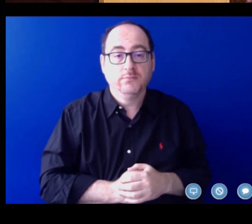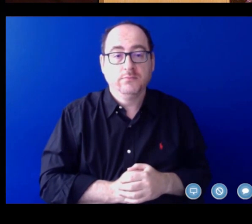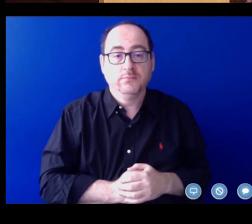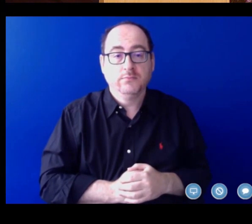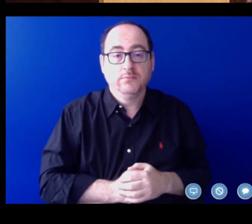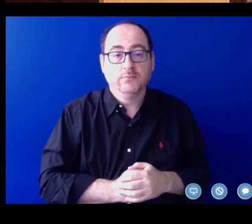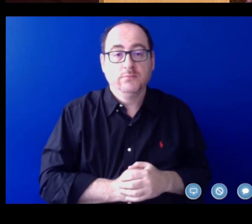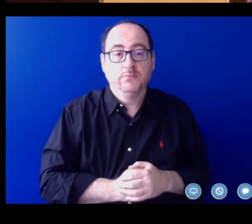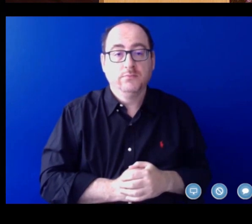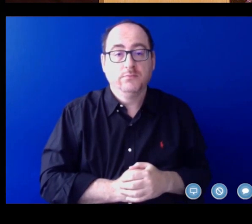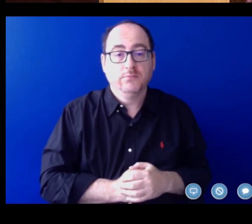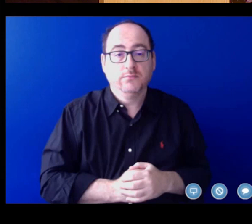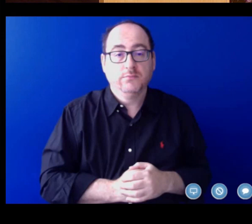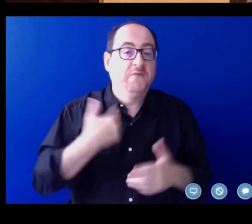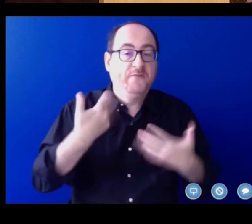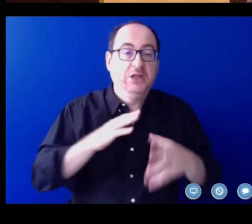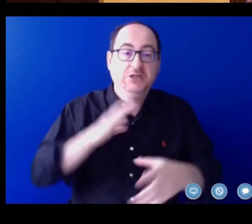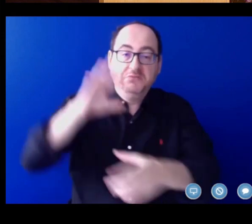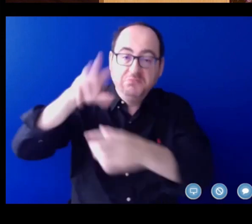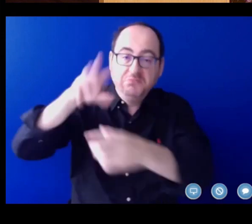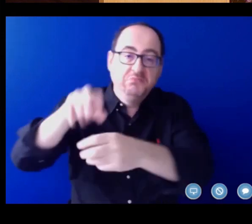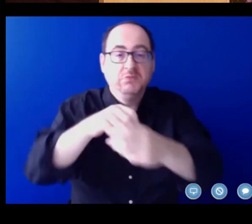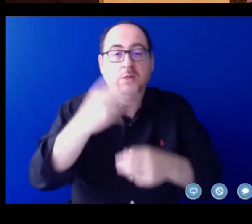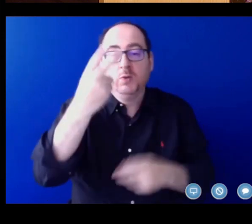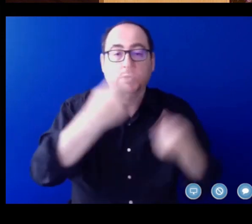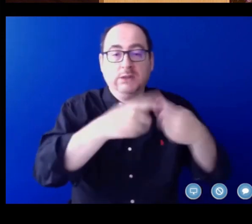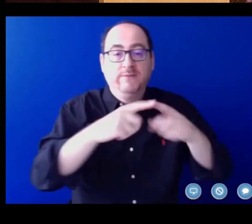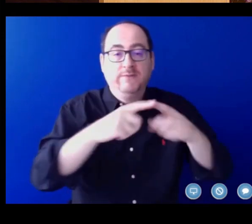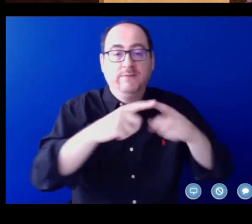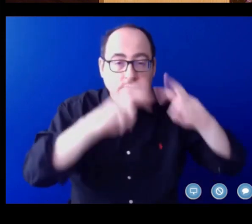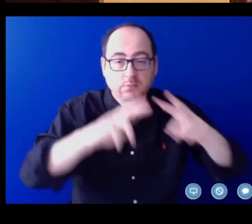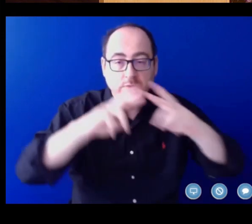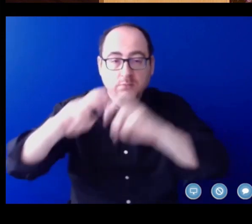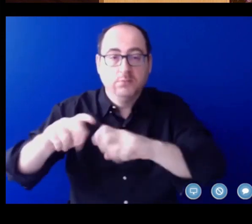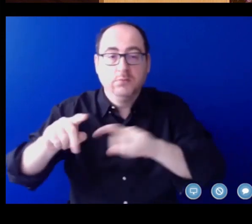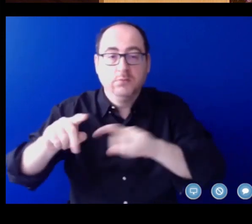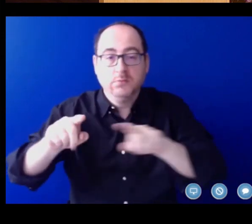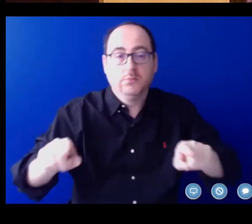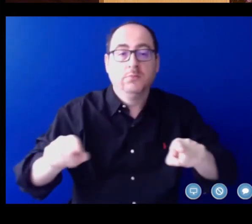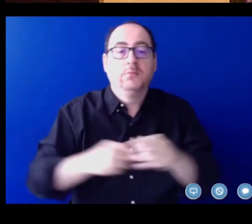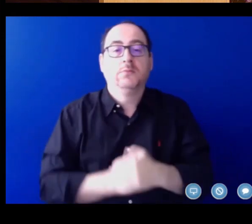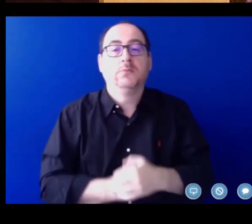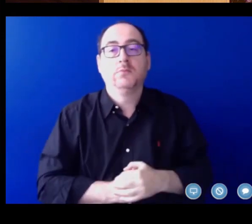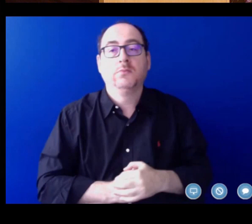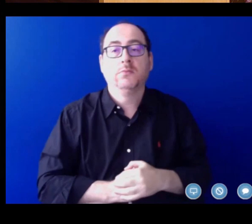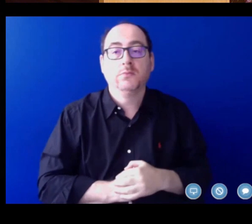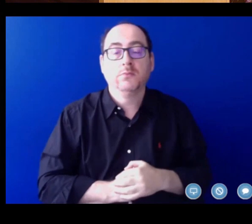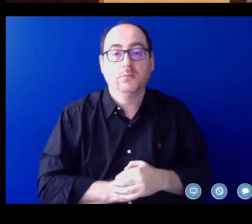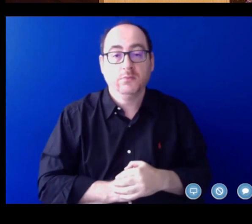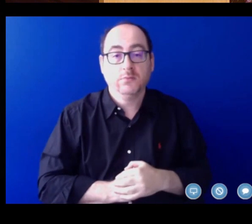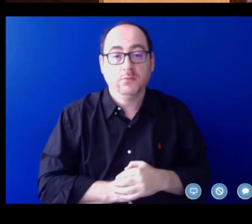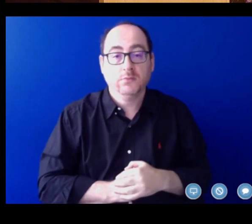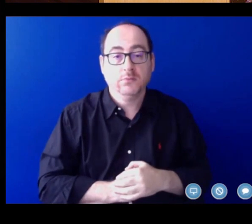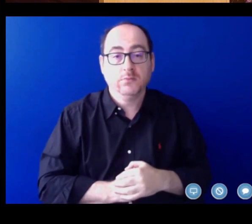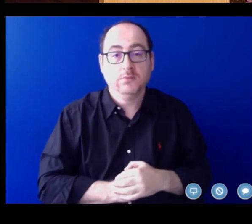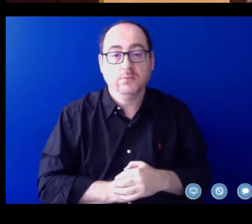So I've been involved in 2 different studies that looked at the school support program. The first of